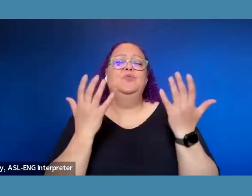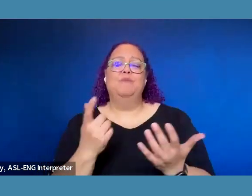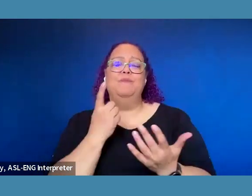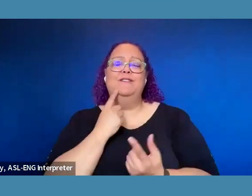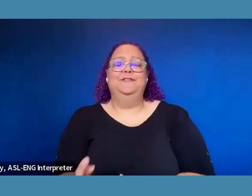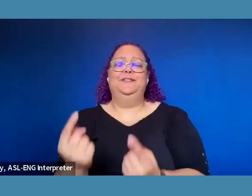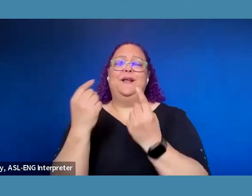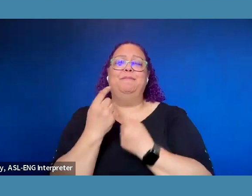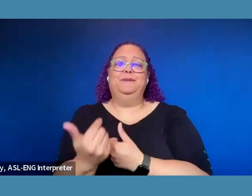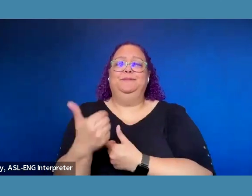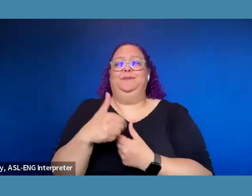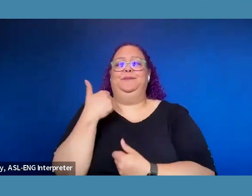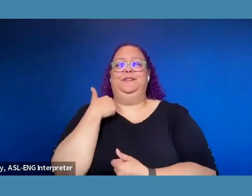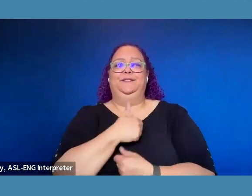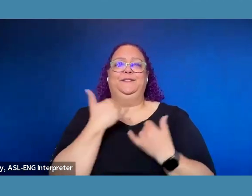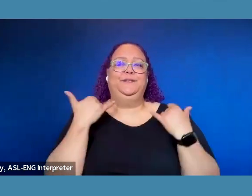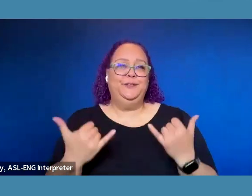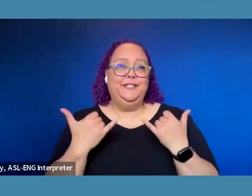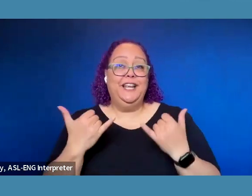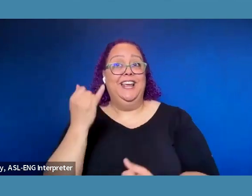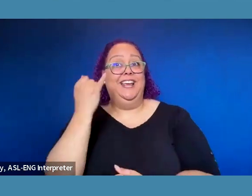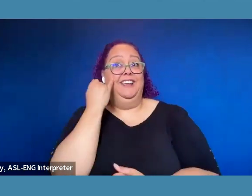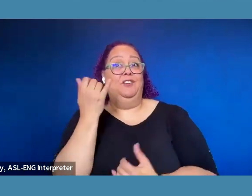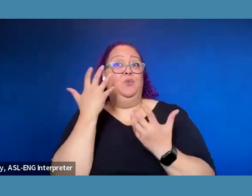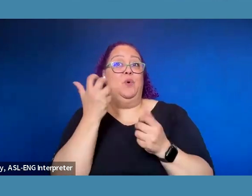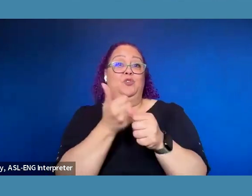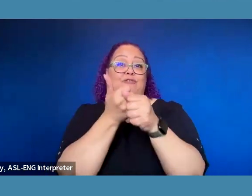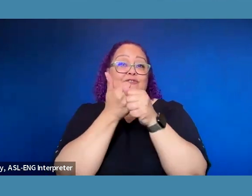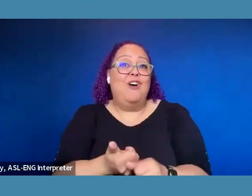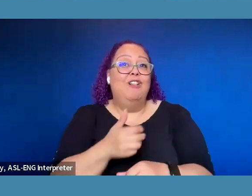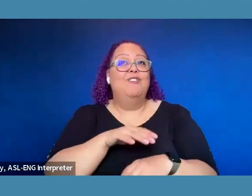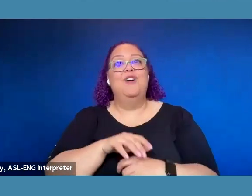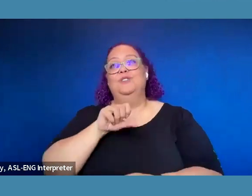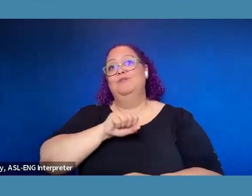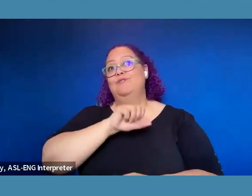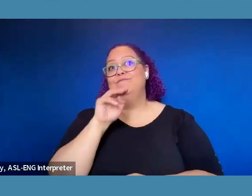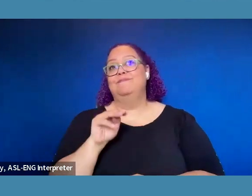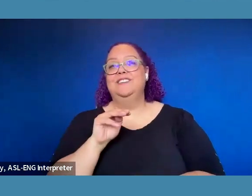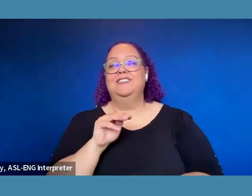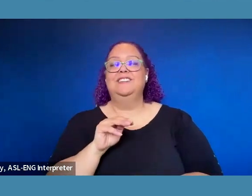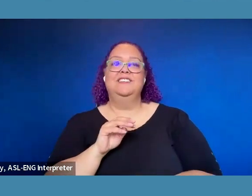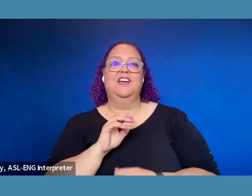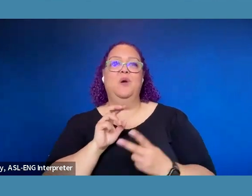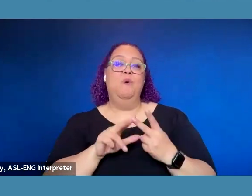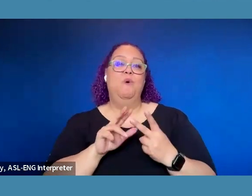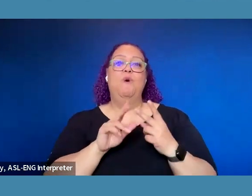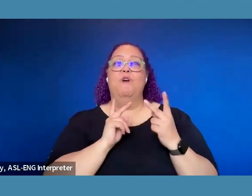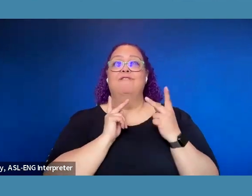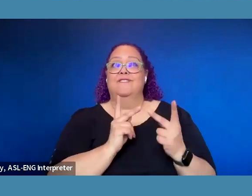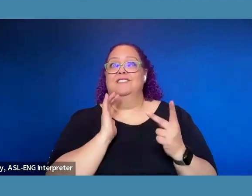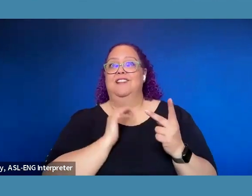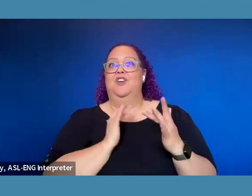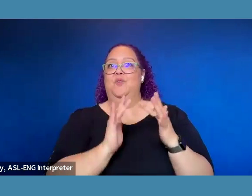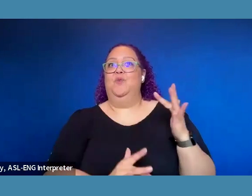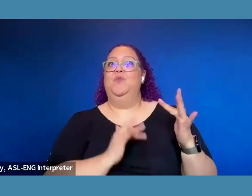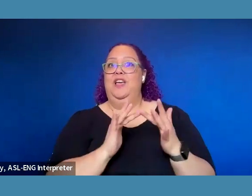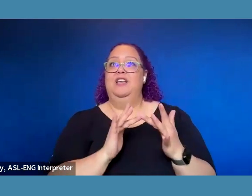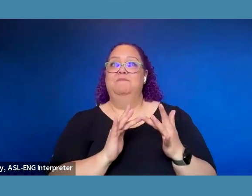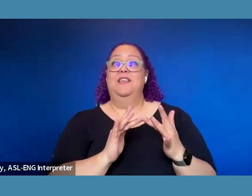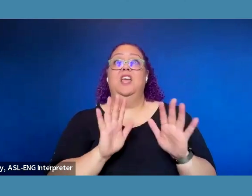attending. And if you want to follow us on social media, or visit our website, we are on